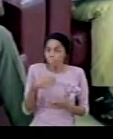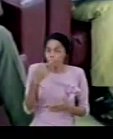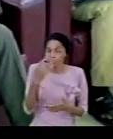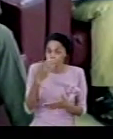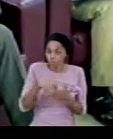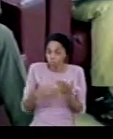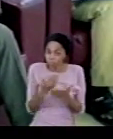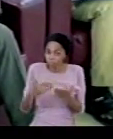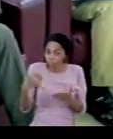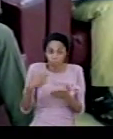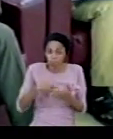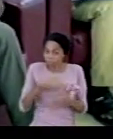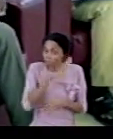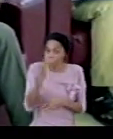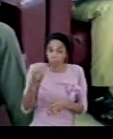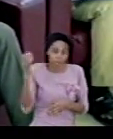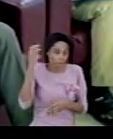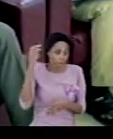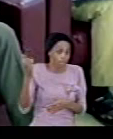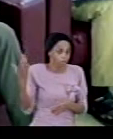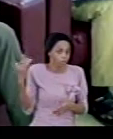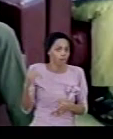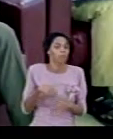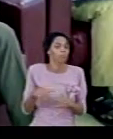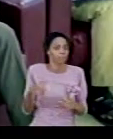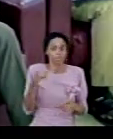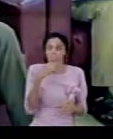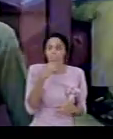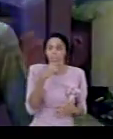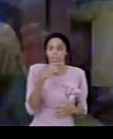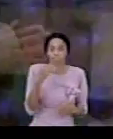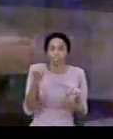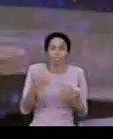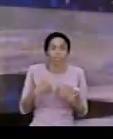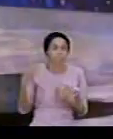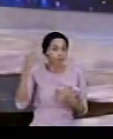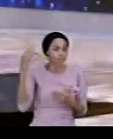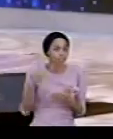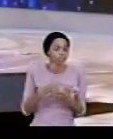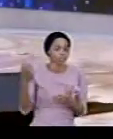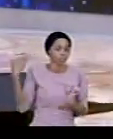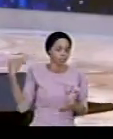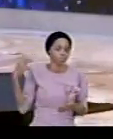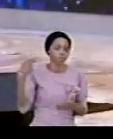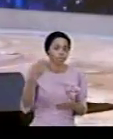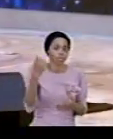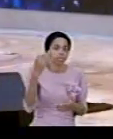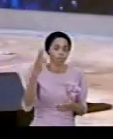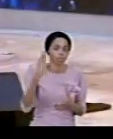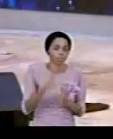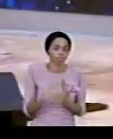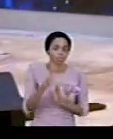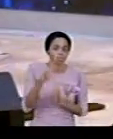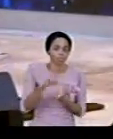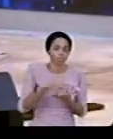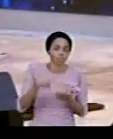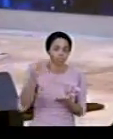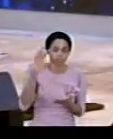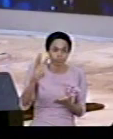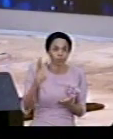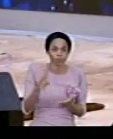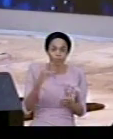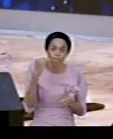heard before. They should have heard that before. Habakkuk chapter 2 verse 4. Look at that last line. But